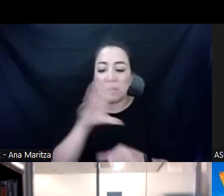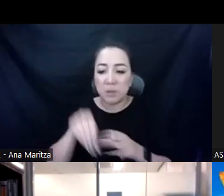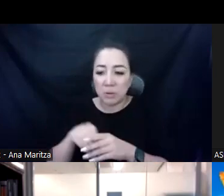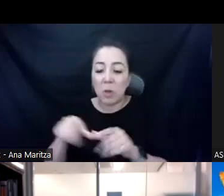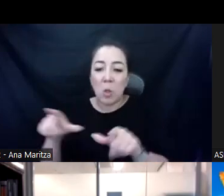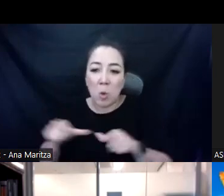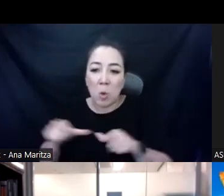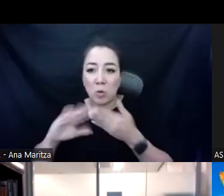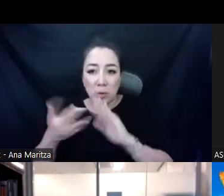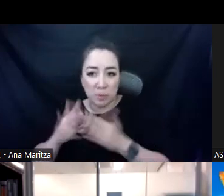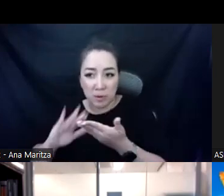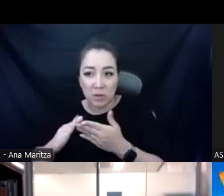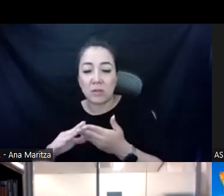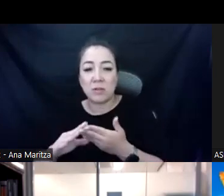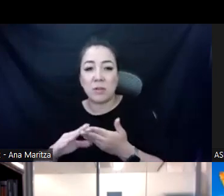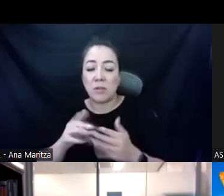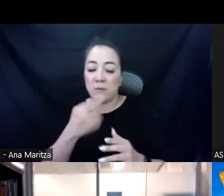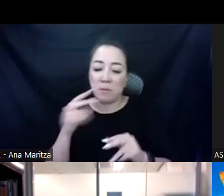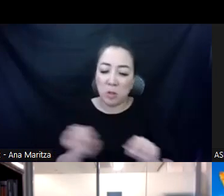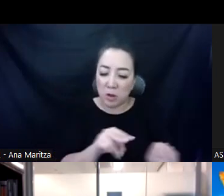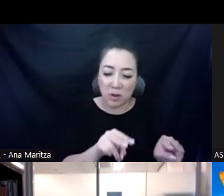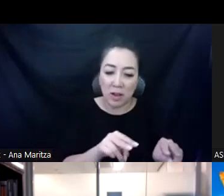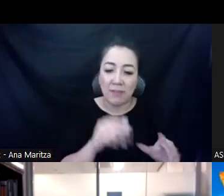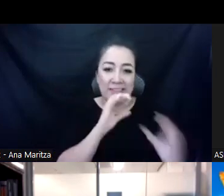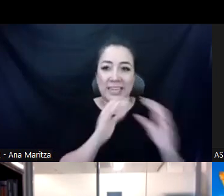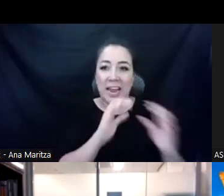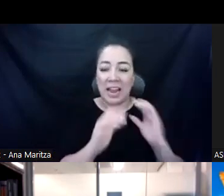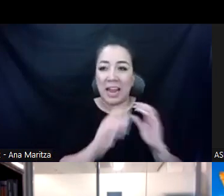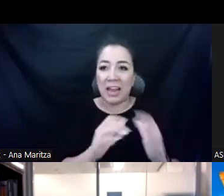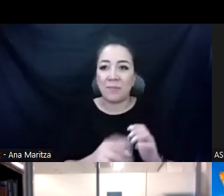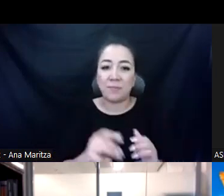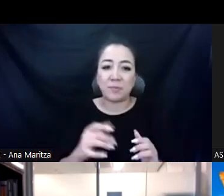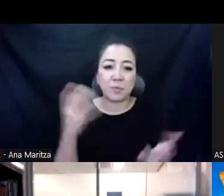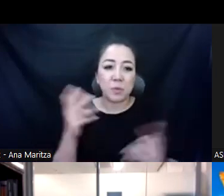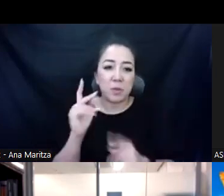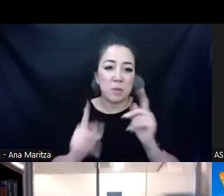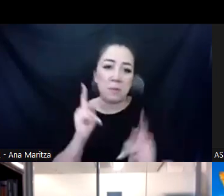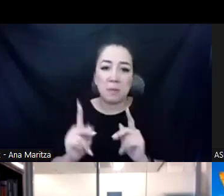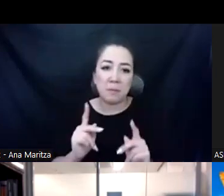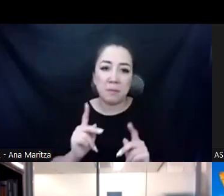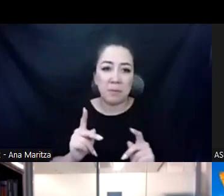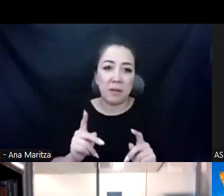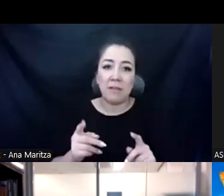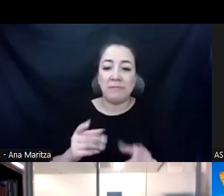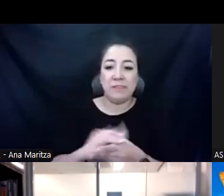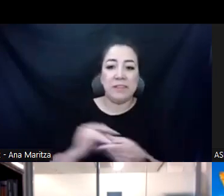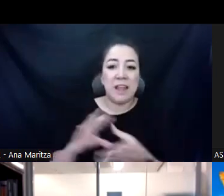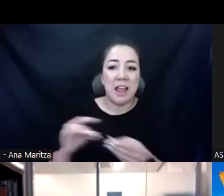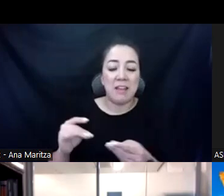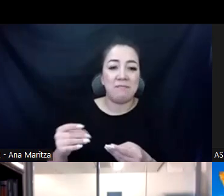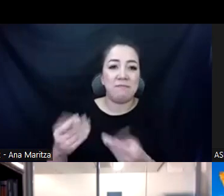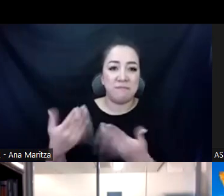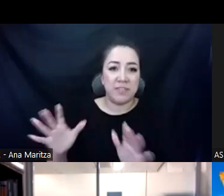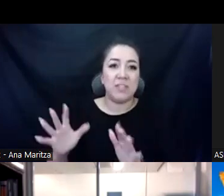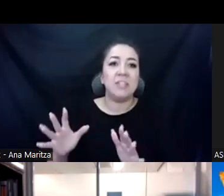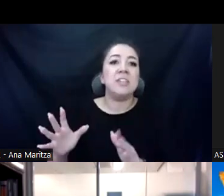communities. Just from looking at the chat and what people have said. And I think there